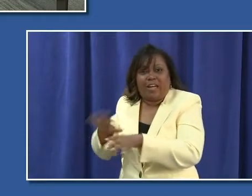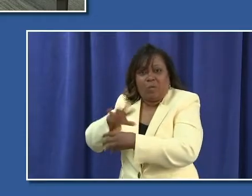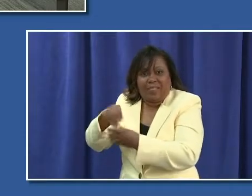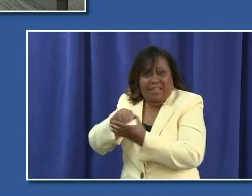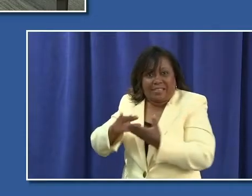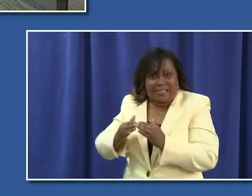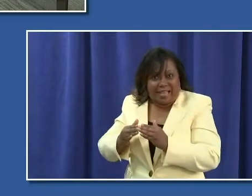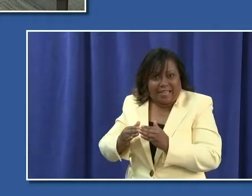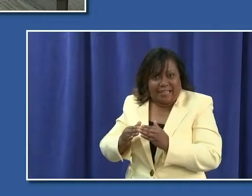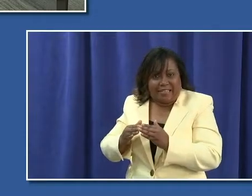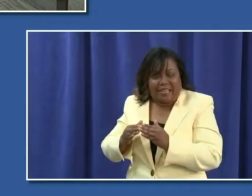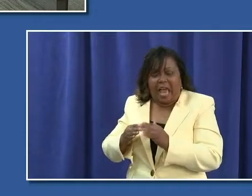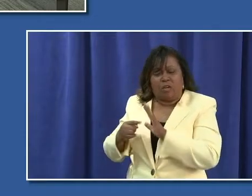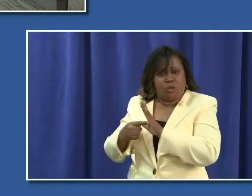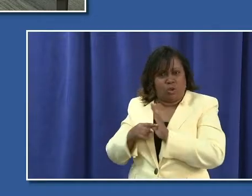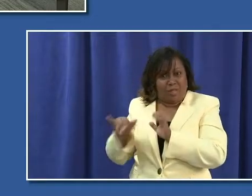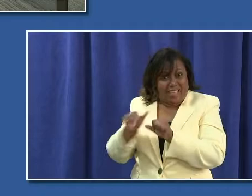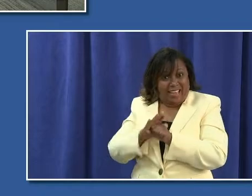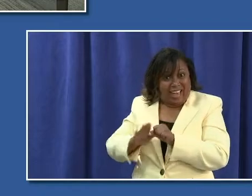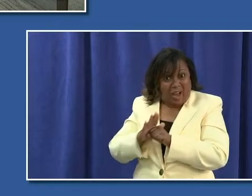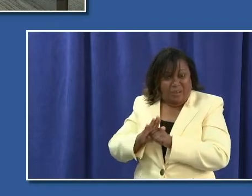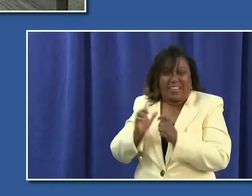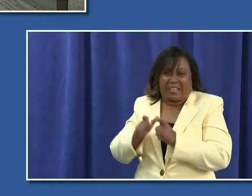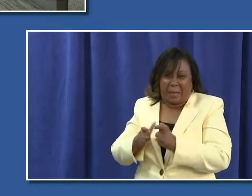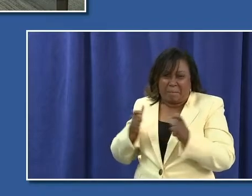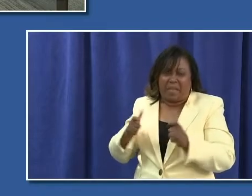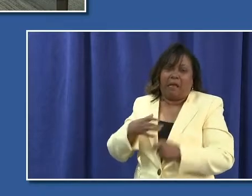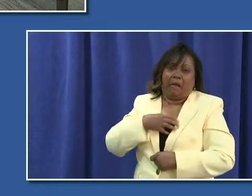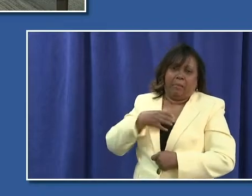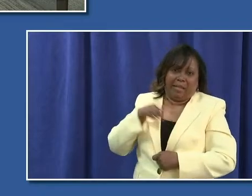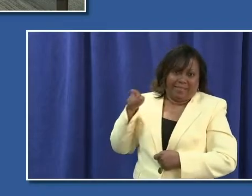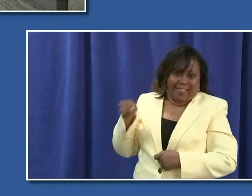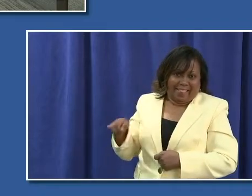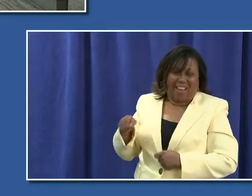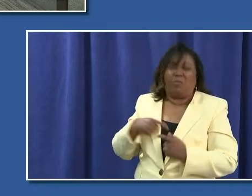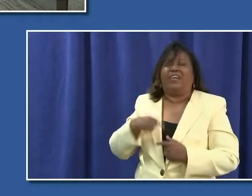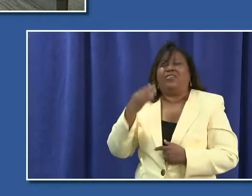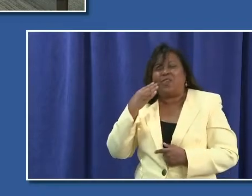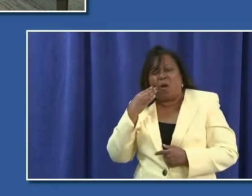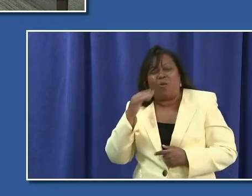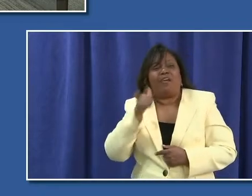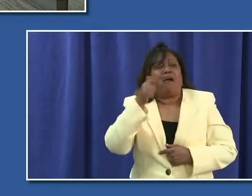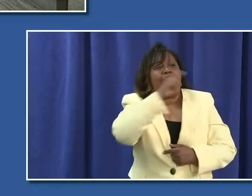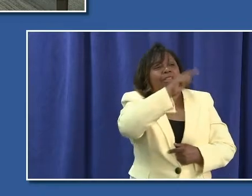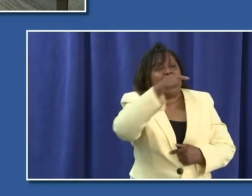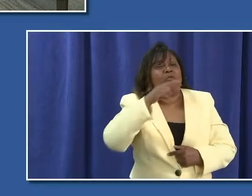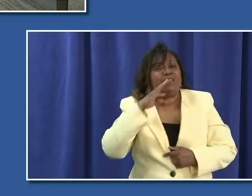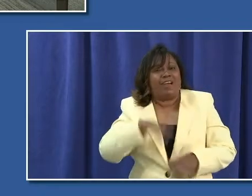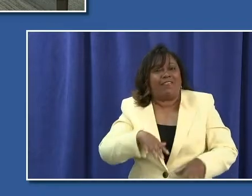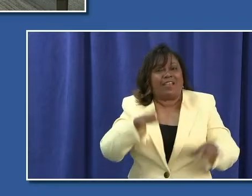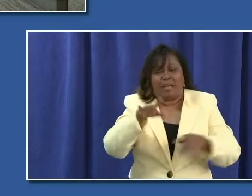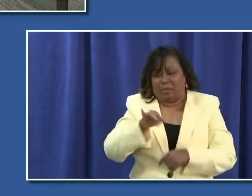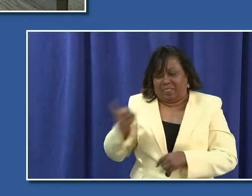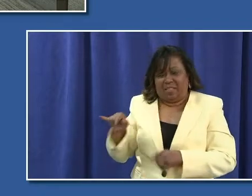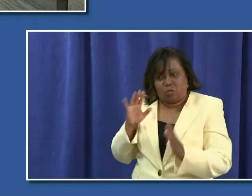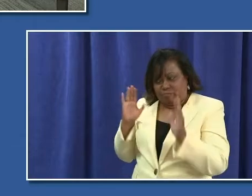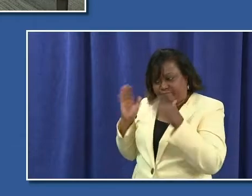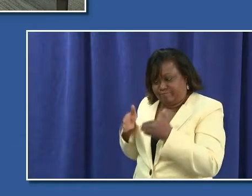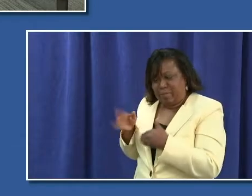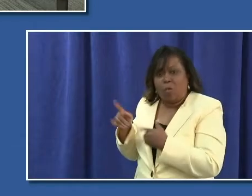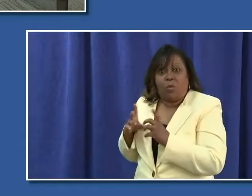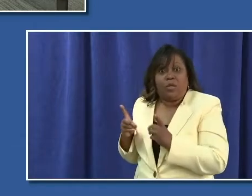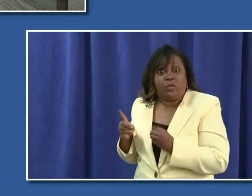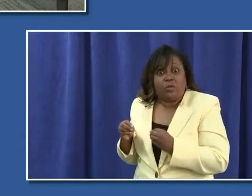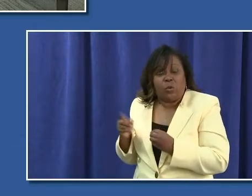city. And we chose that area because that's where the biggest of the complaints were. Even though we know that there are other areas that flood, but this is where we're looking. And what we